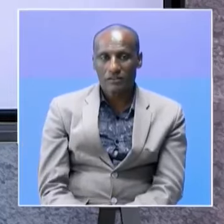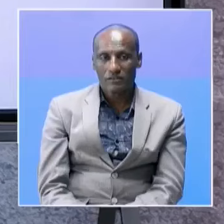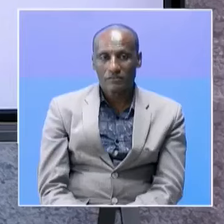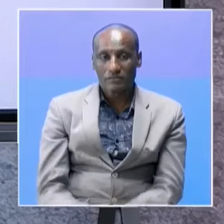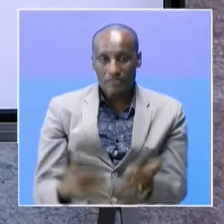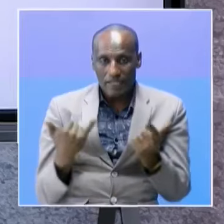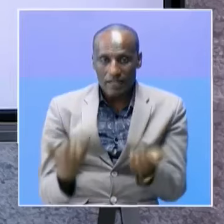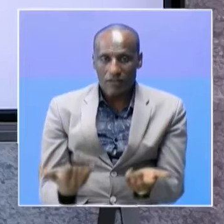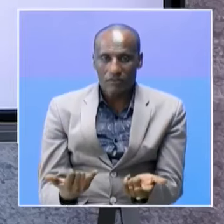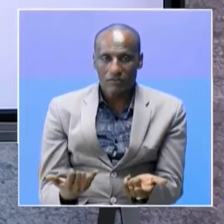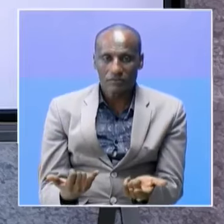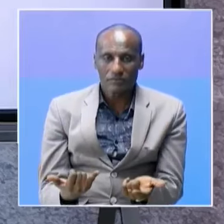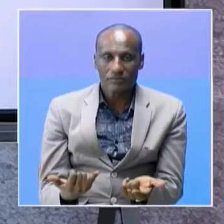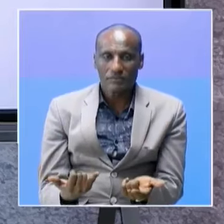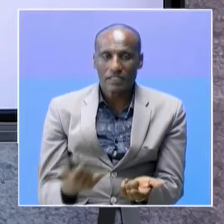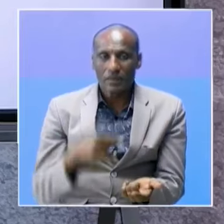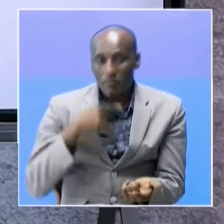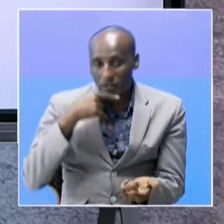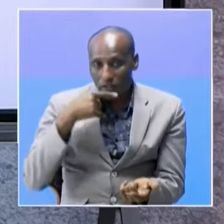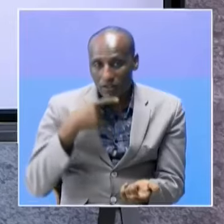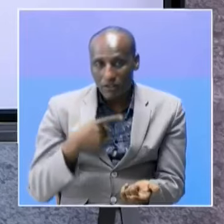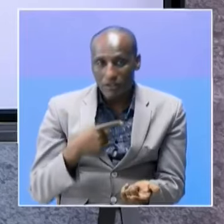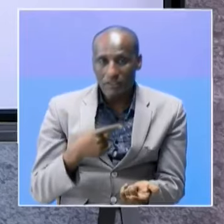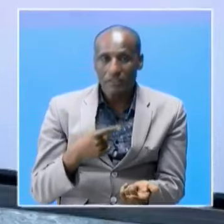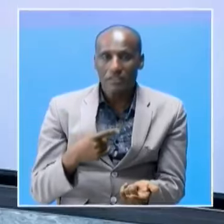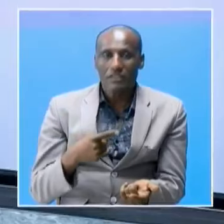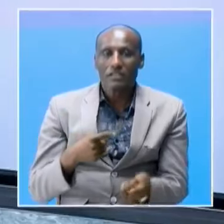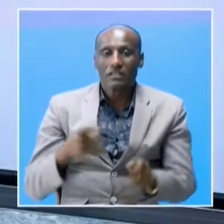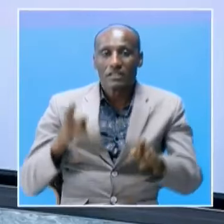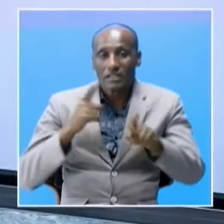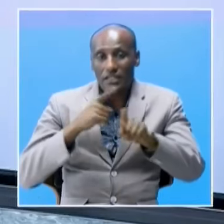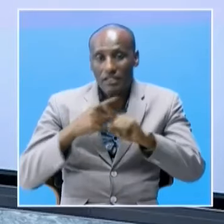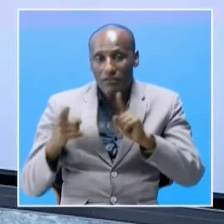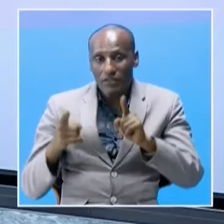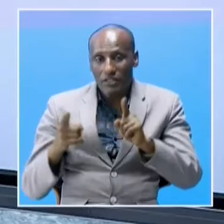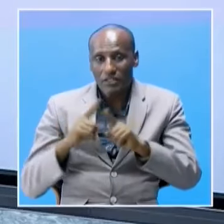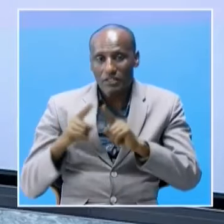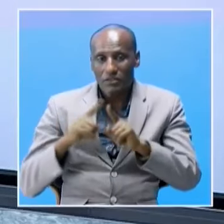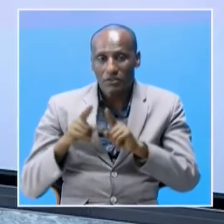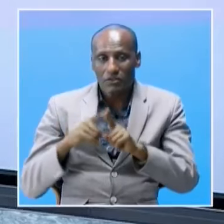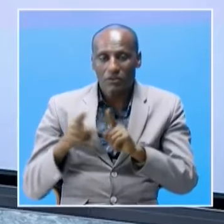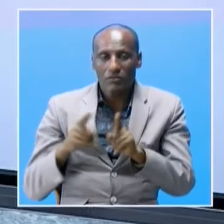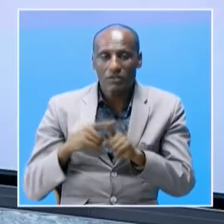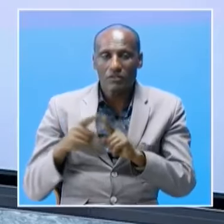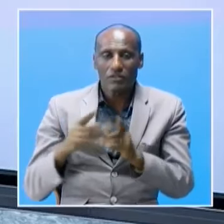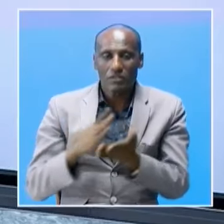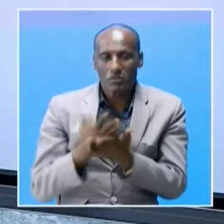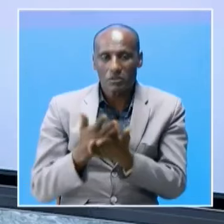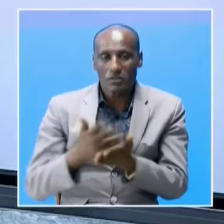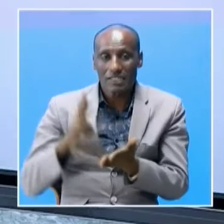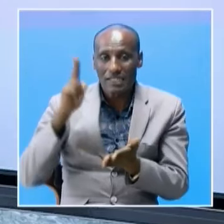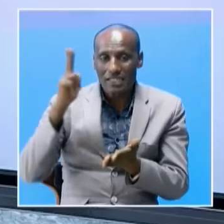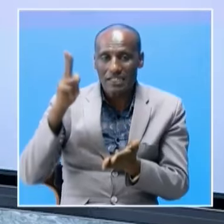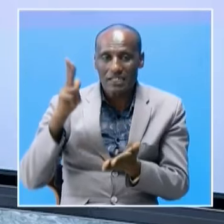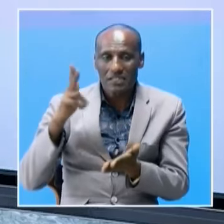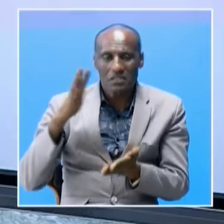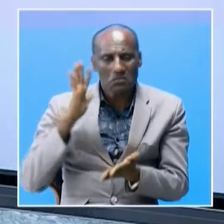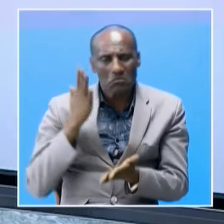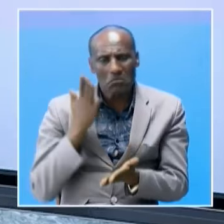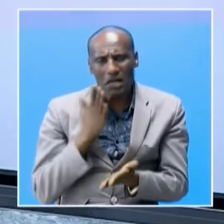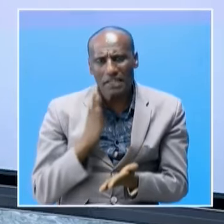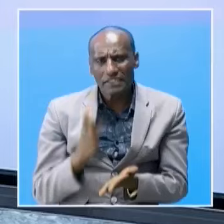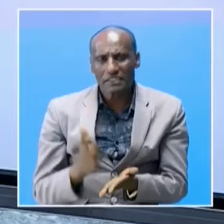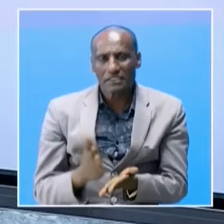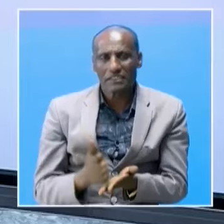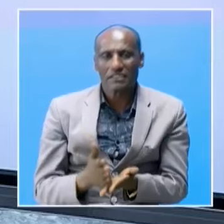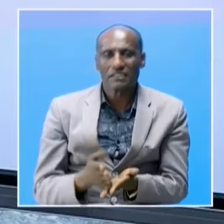Now, let me tell you what the differences of these three are. When we say might, what is the